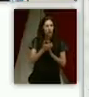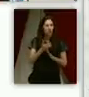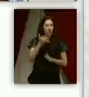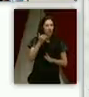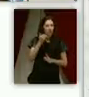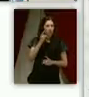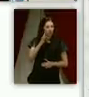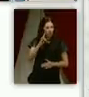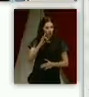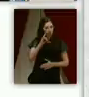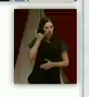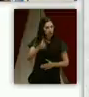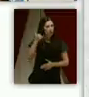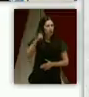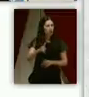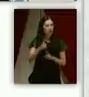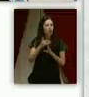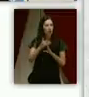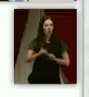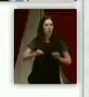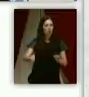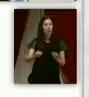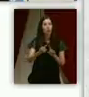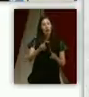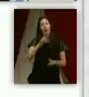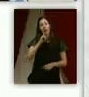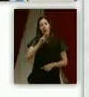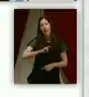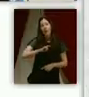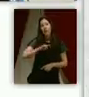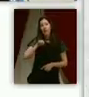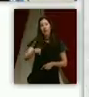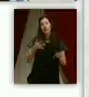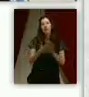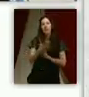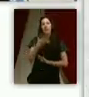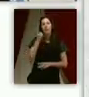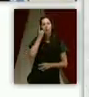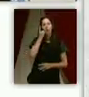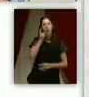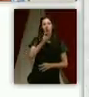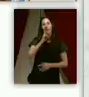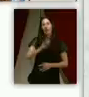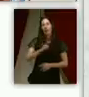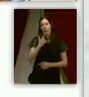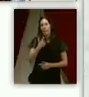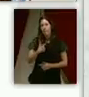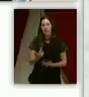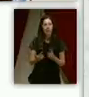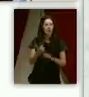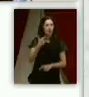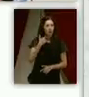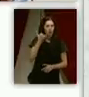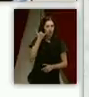The alert comes in when, for example, the telephone sounds when there is an inbound call. The notification is saying you have